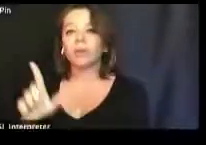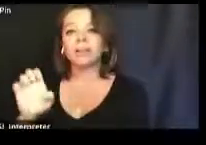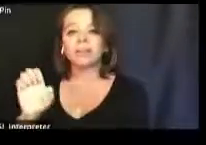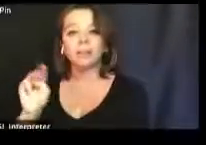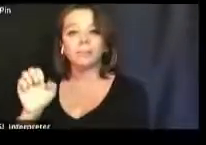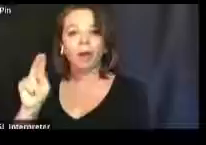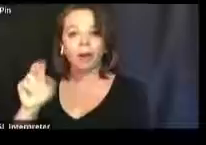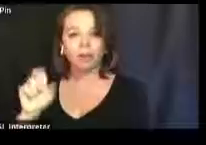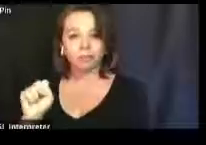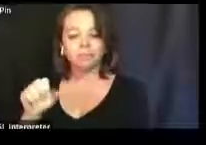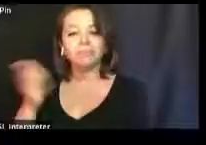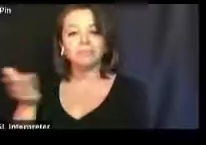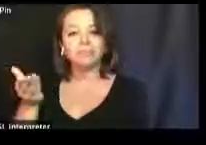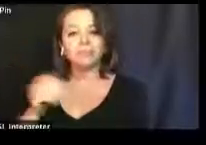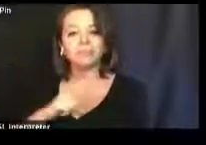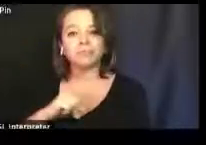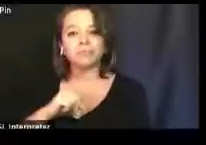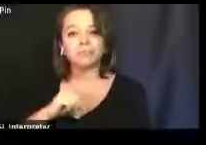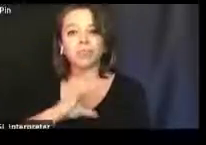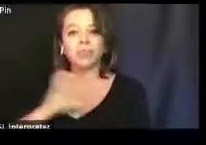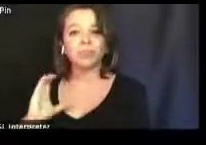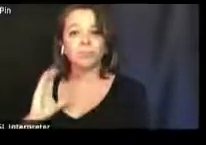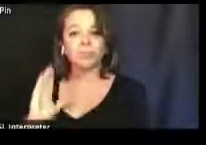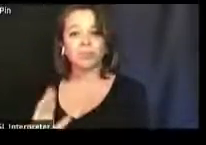Commissioner Sadwani,